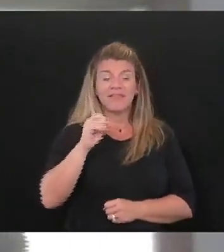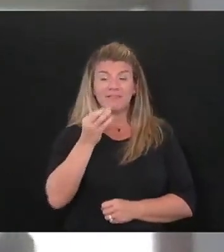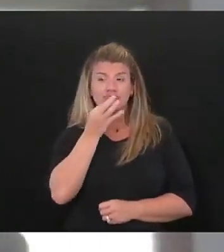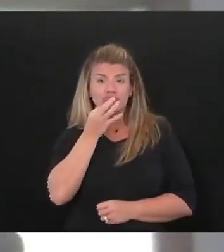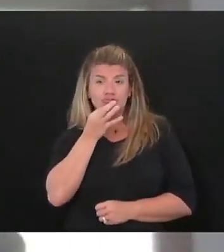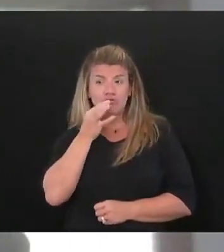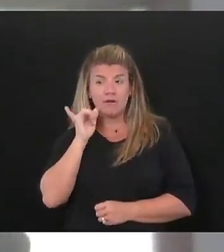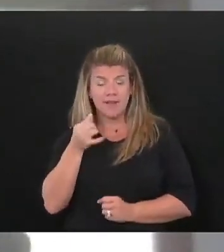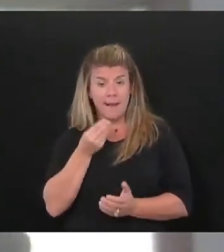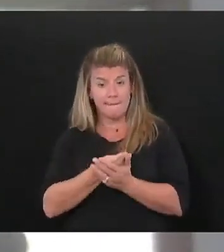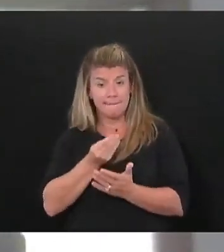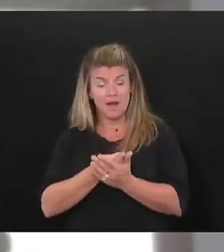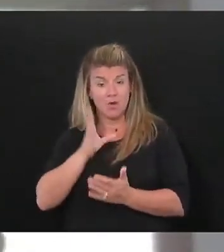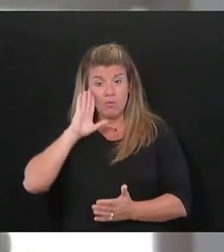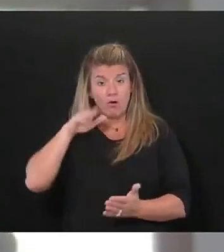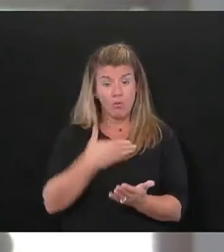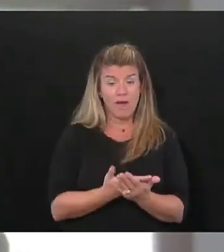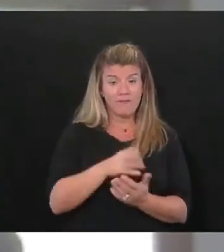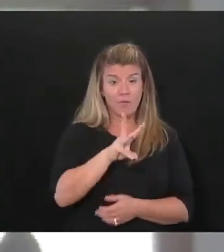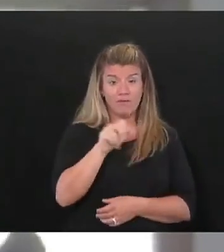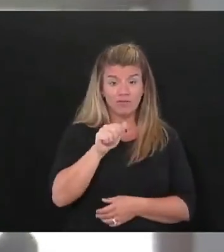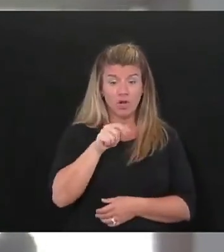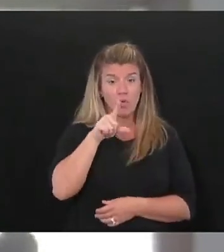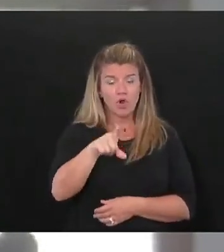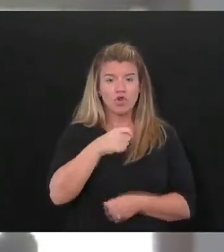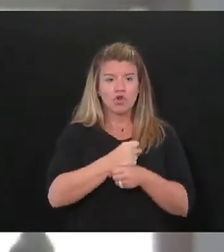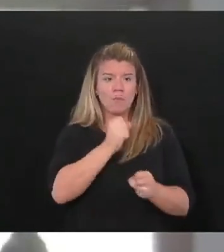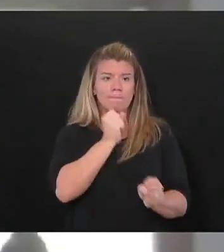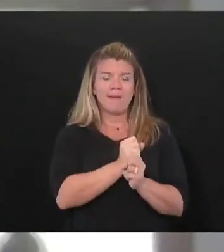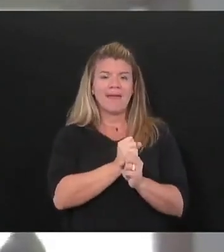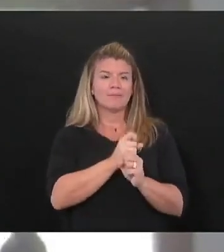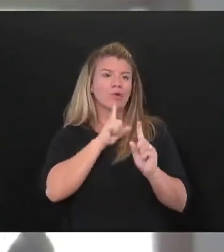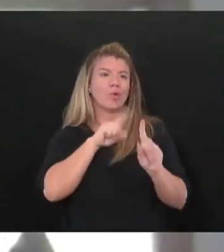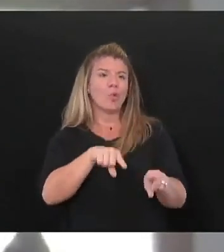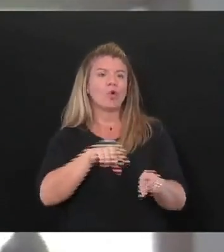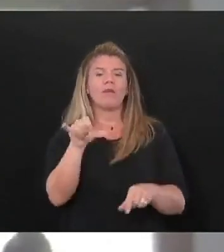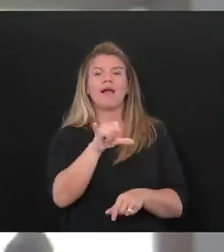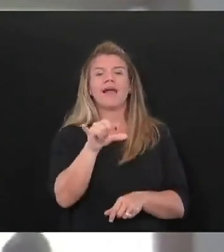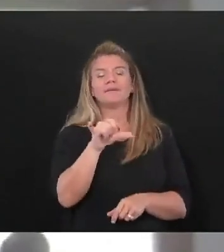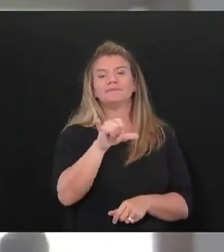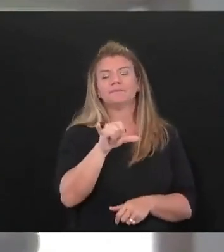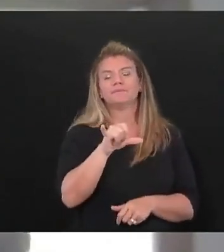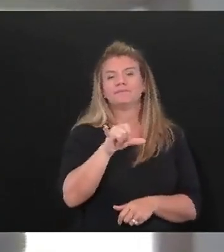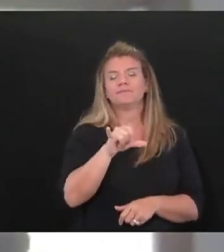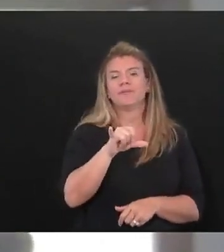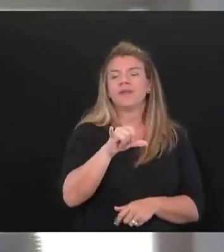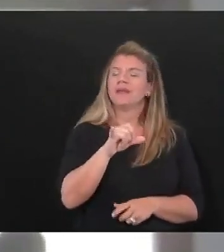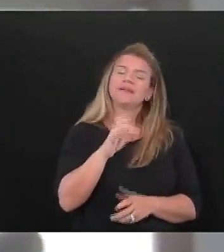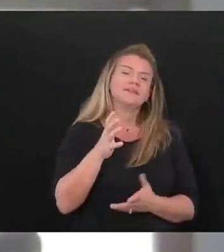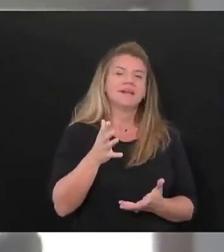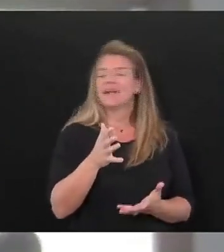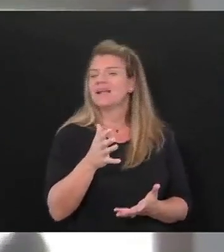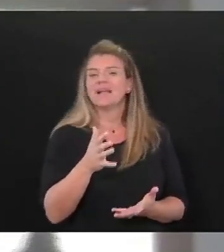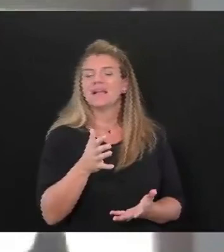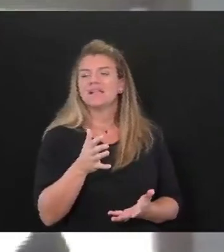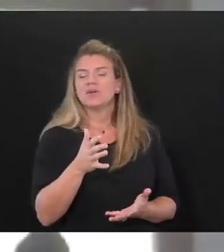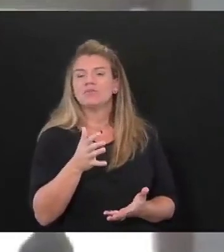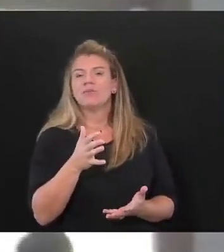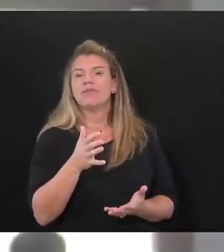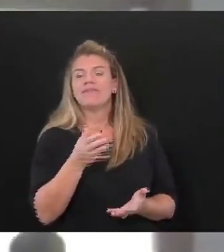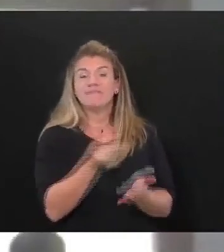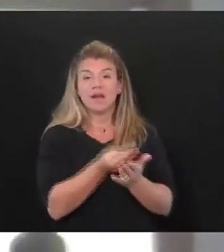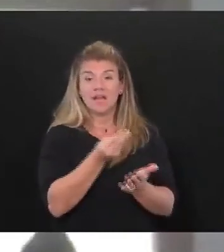arrive in West Virginia? And when you make an order like to make the the